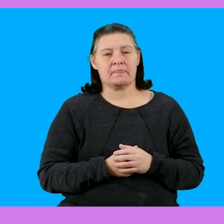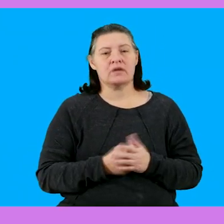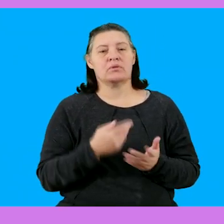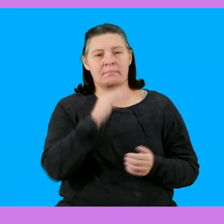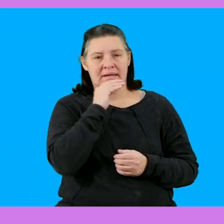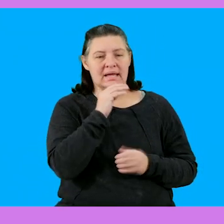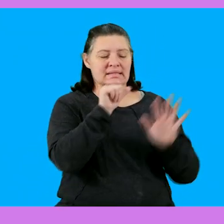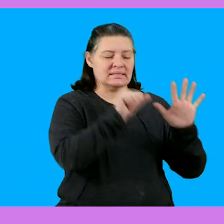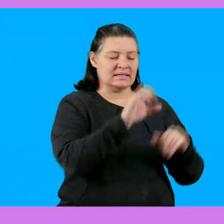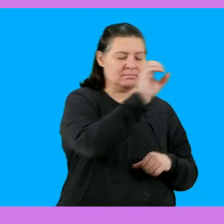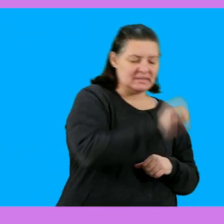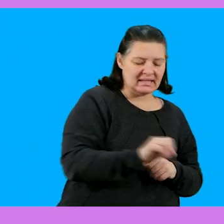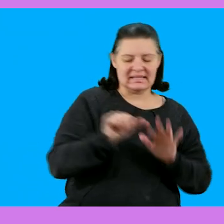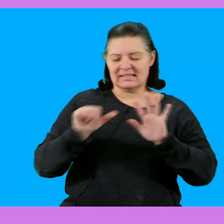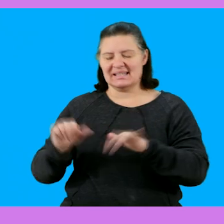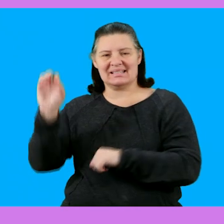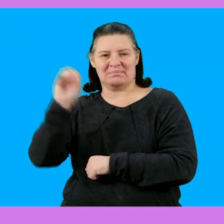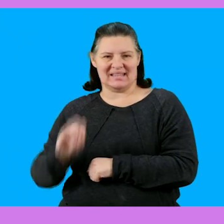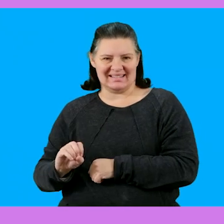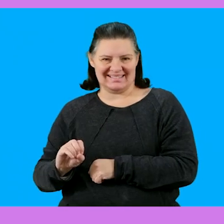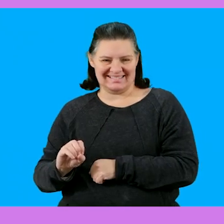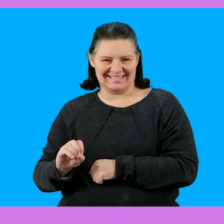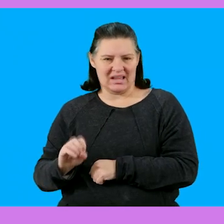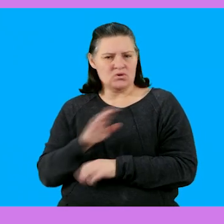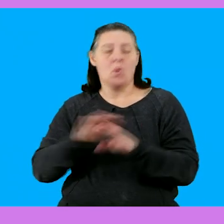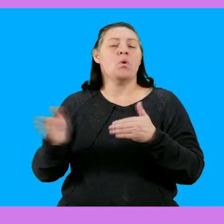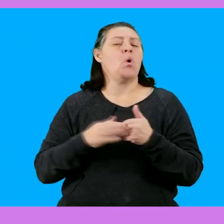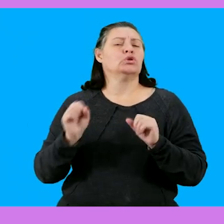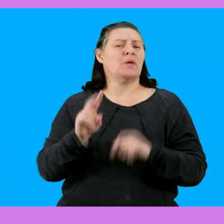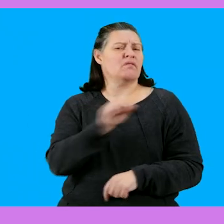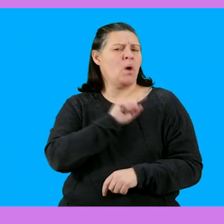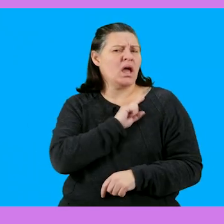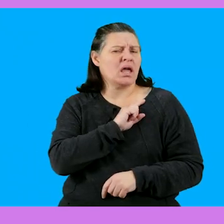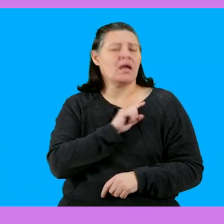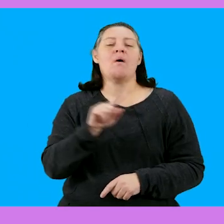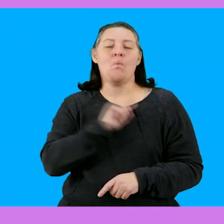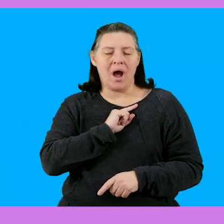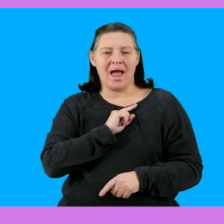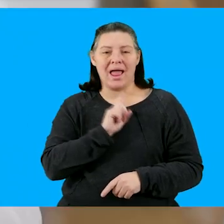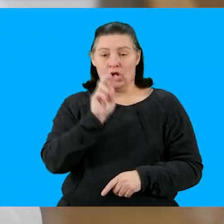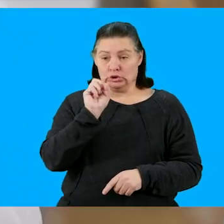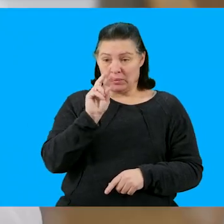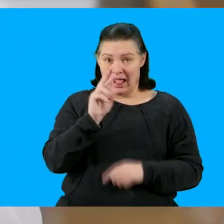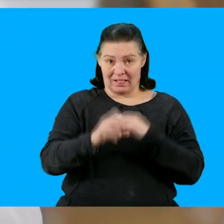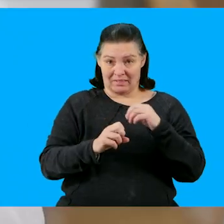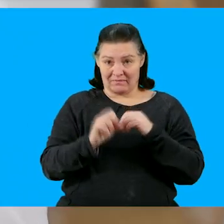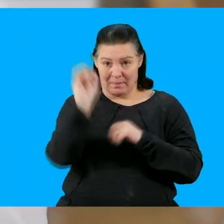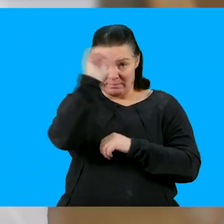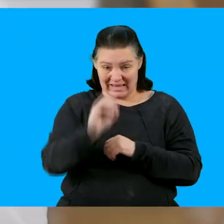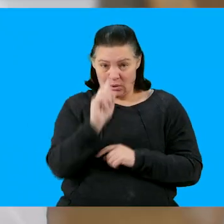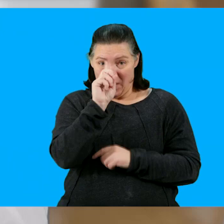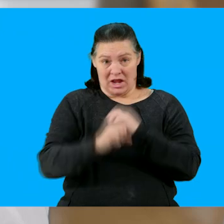be 6% twice. Why twice? Because there are 2 half a years in 1 year, okay? If it's over a period of 2